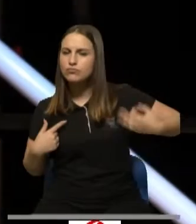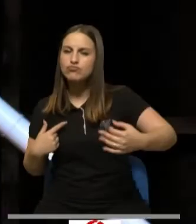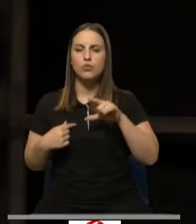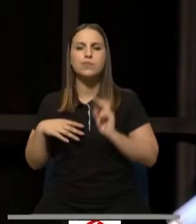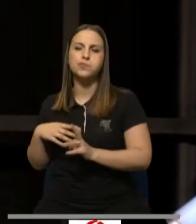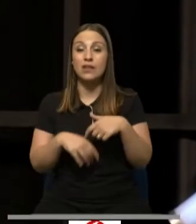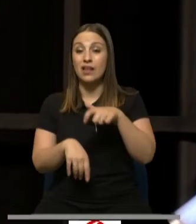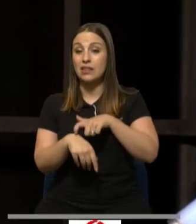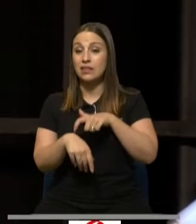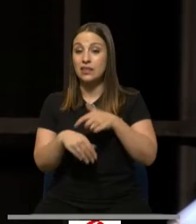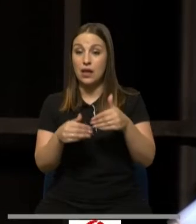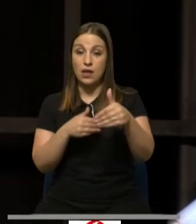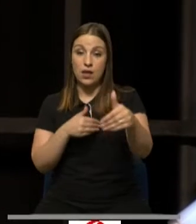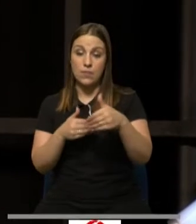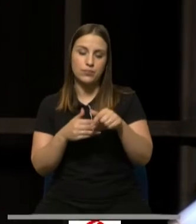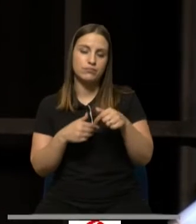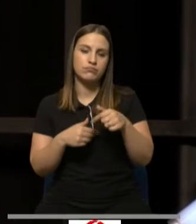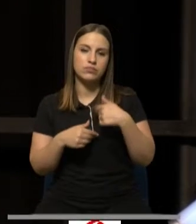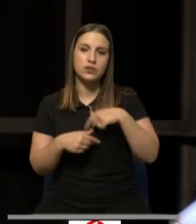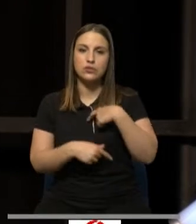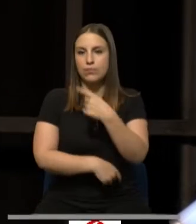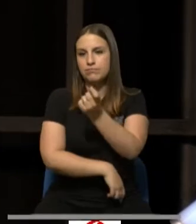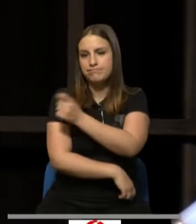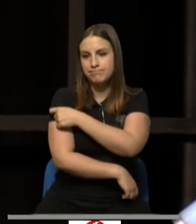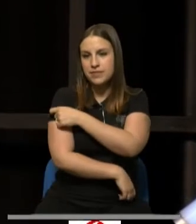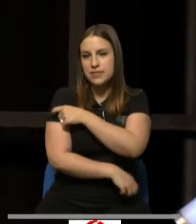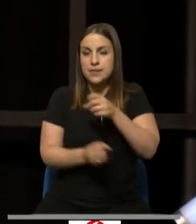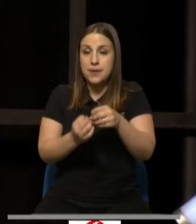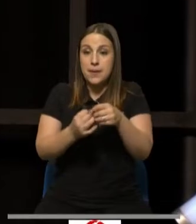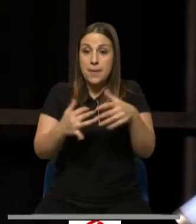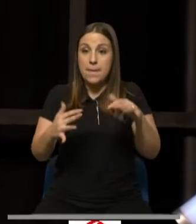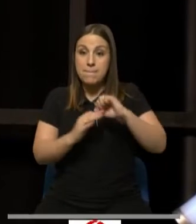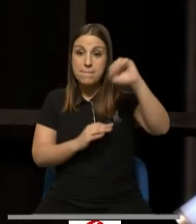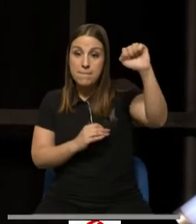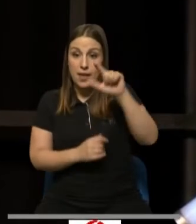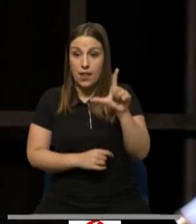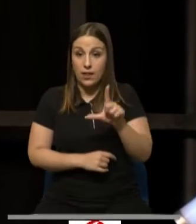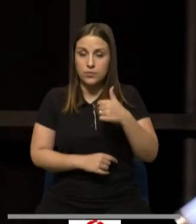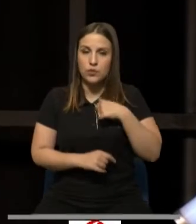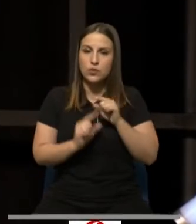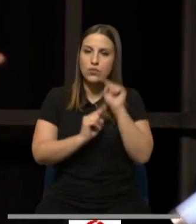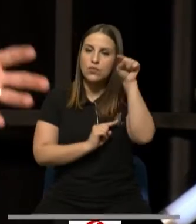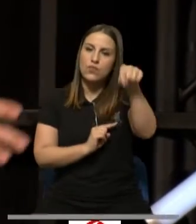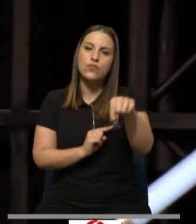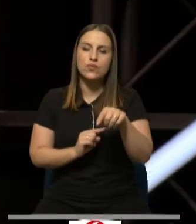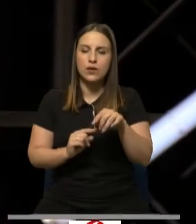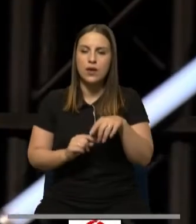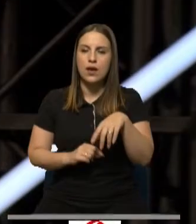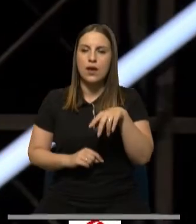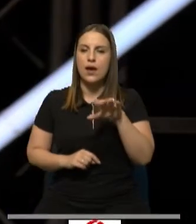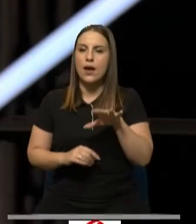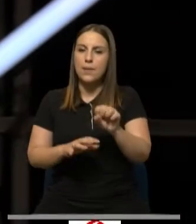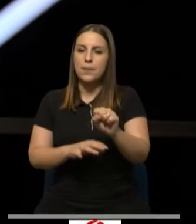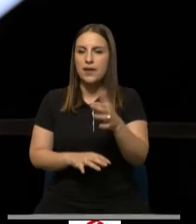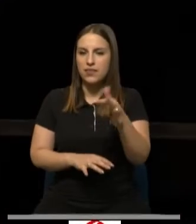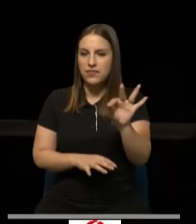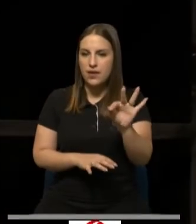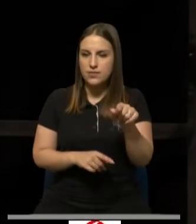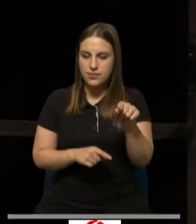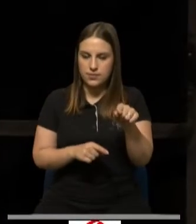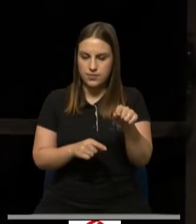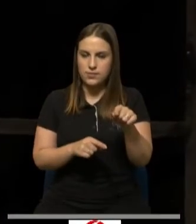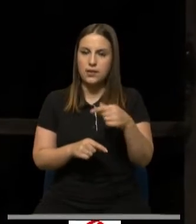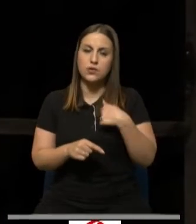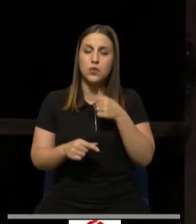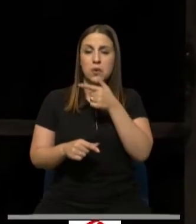Todas as sextas-feiras vou dar uma volta a Lisboa, andar pela rua. E durante um dos períodos que ainda estávamos no pico